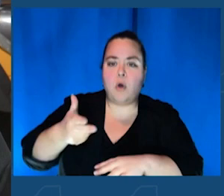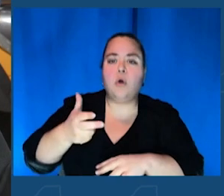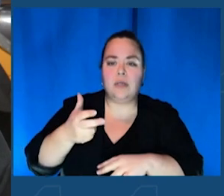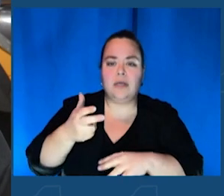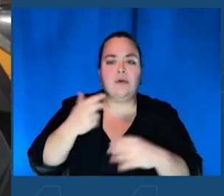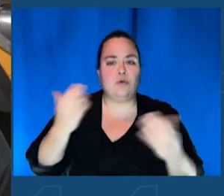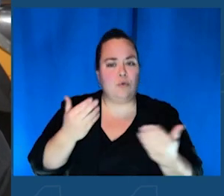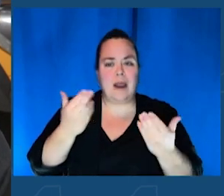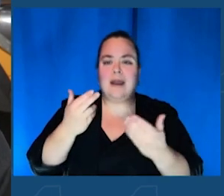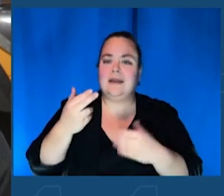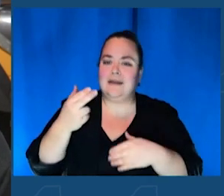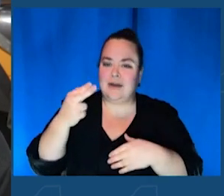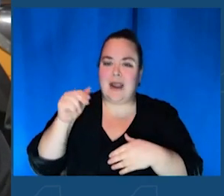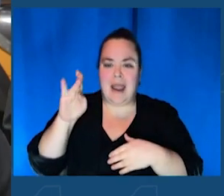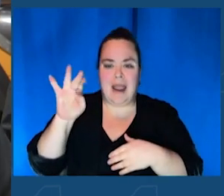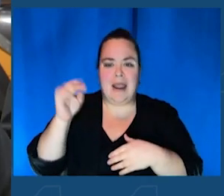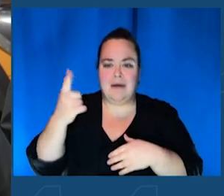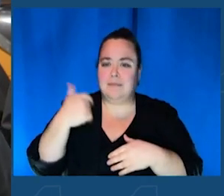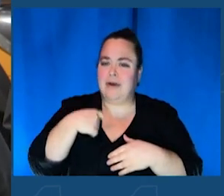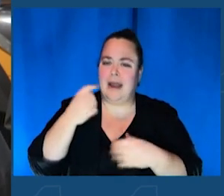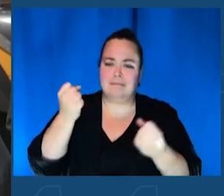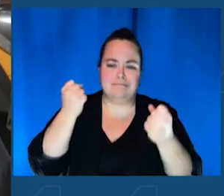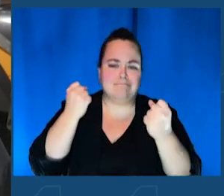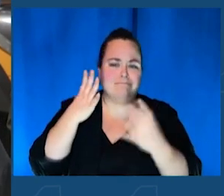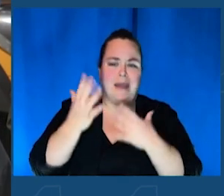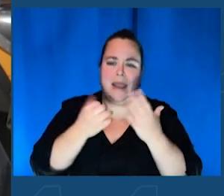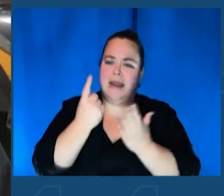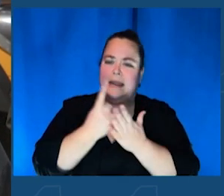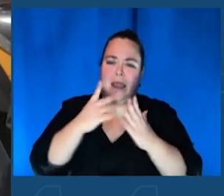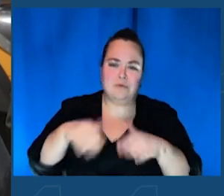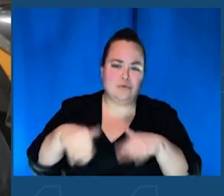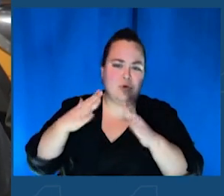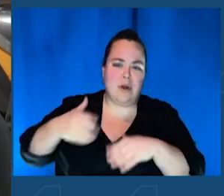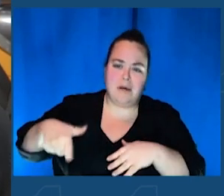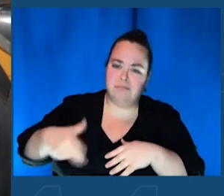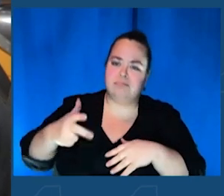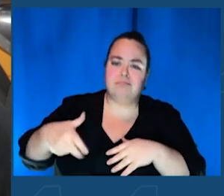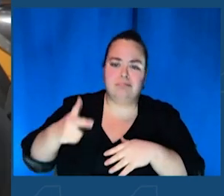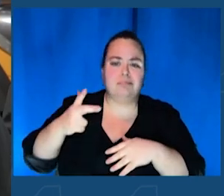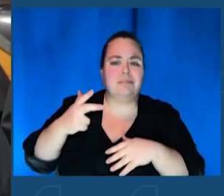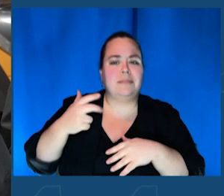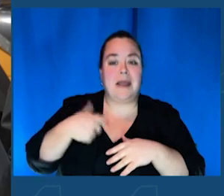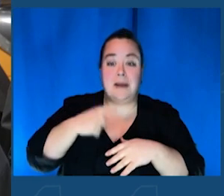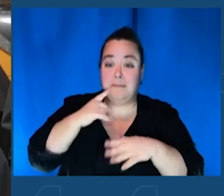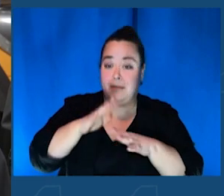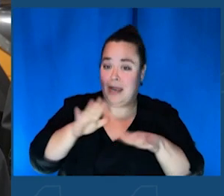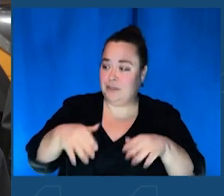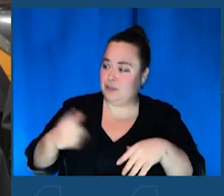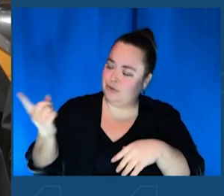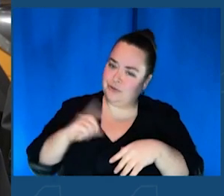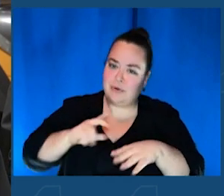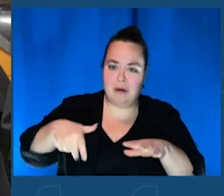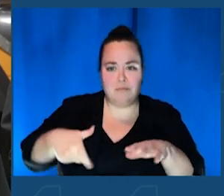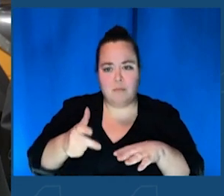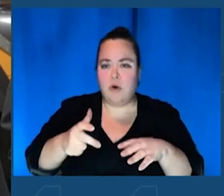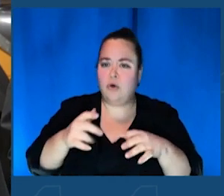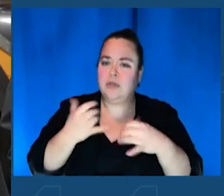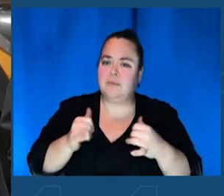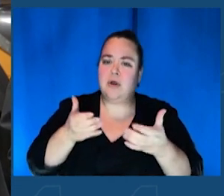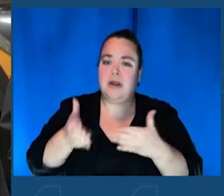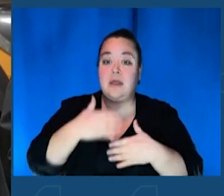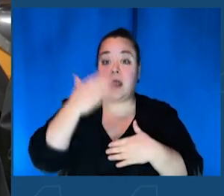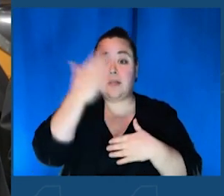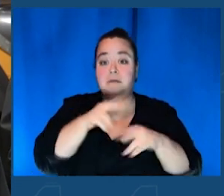spent countless hours bowling as a child and as a mom, bringing my kids there for bowling parties. The front facade looks fine. You go